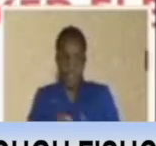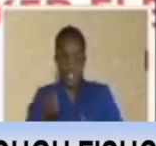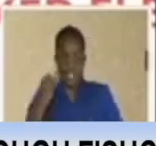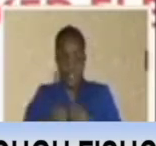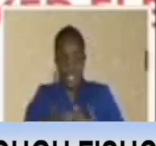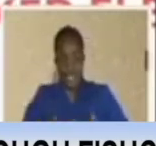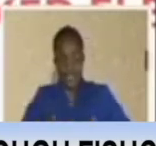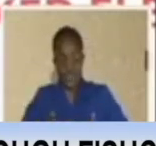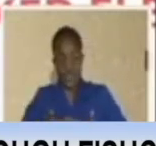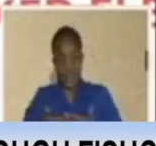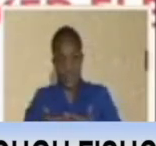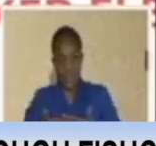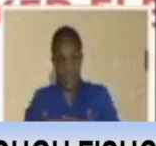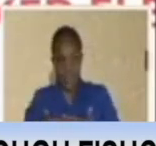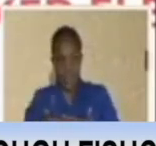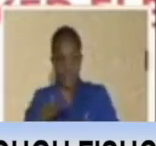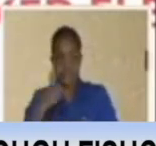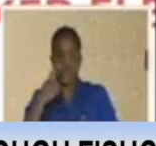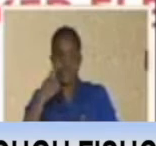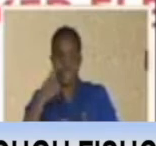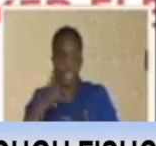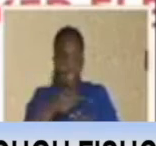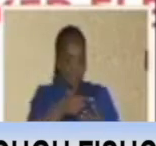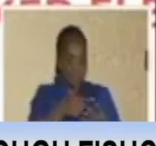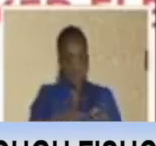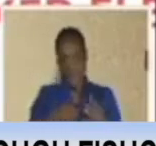oversight over the executive.